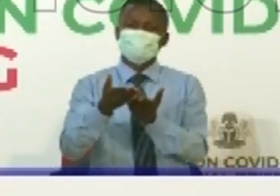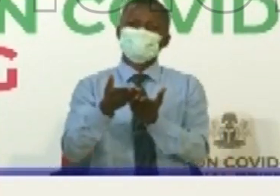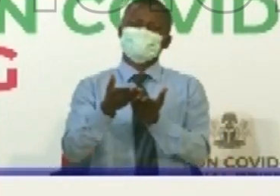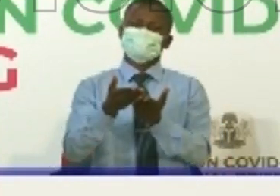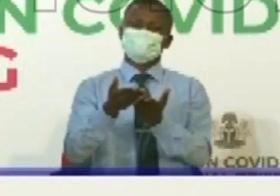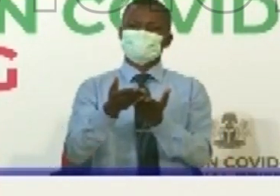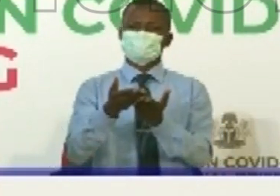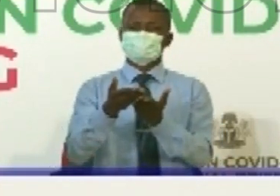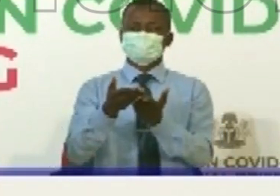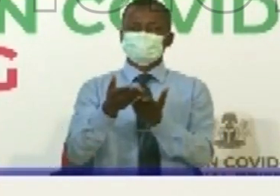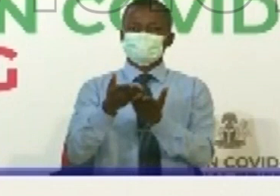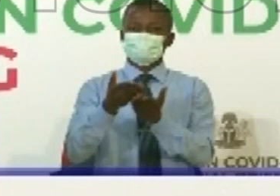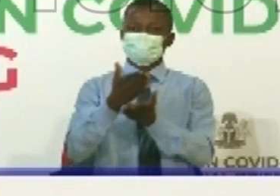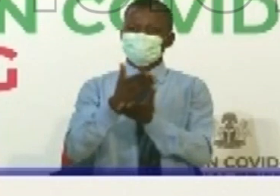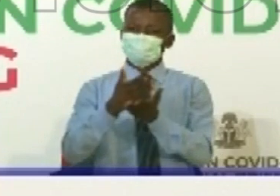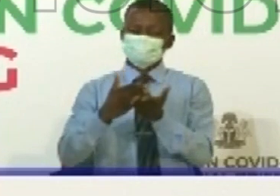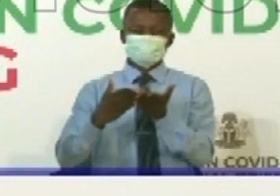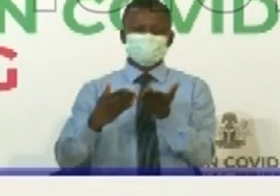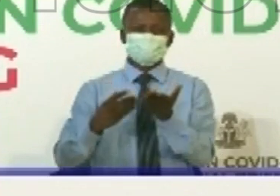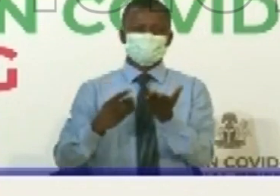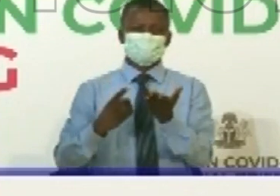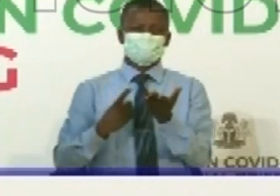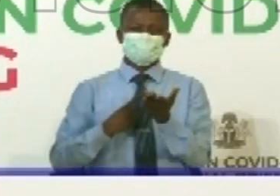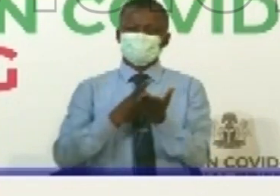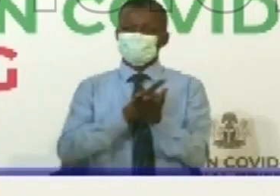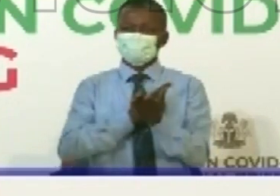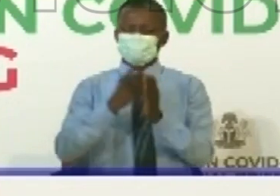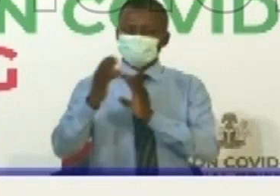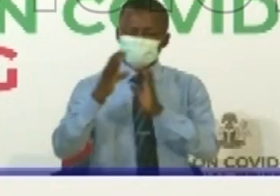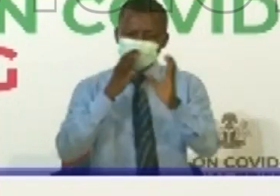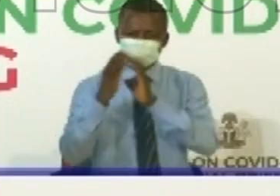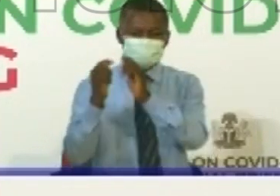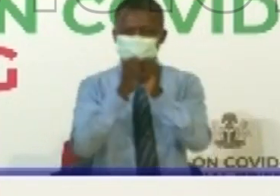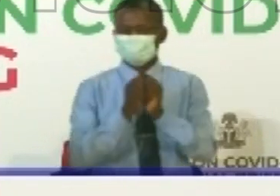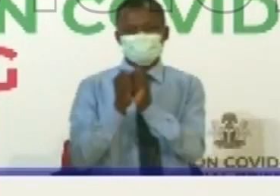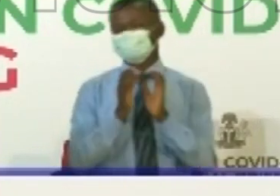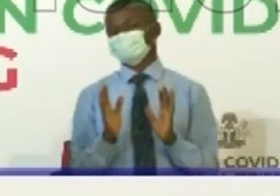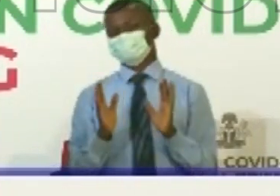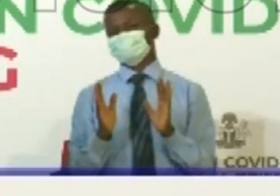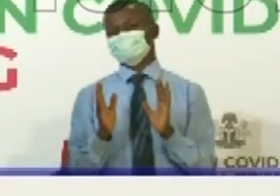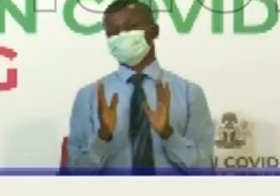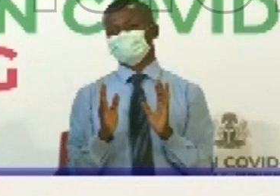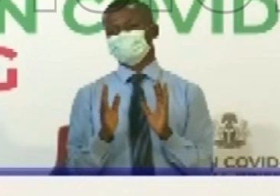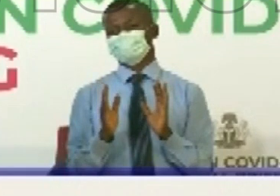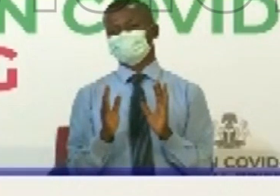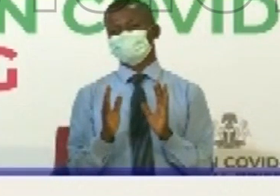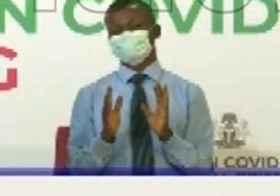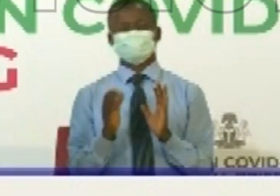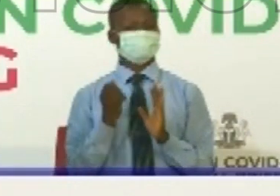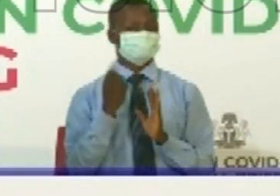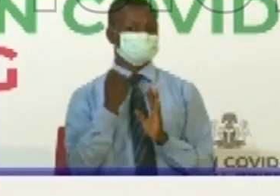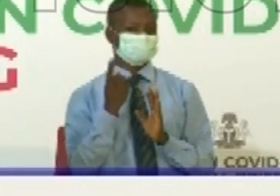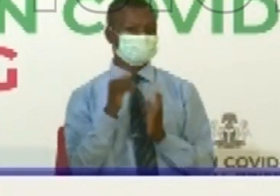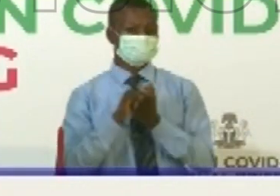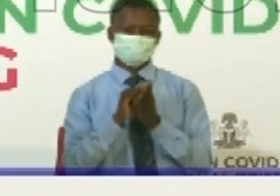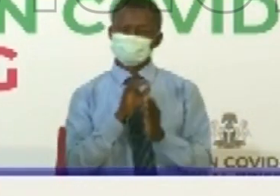is a kind of diplomatic communication, to let us know that, they are working on a